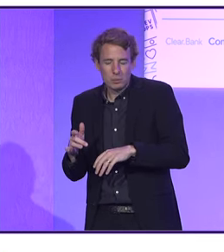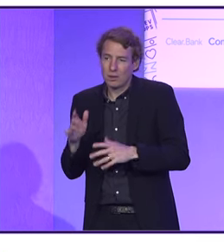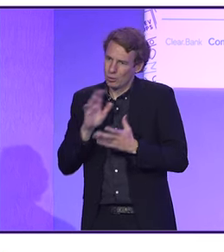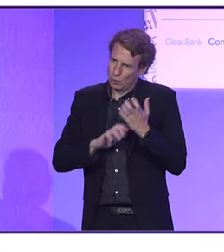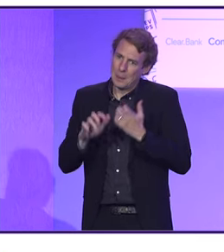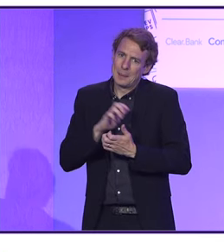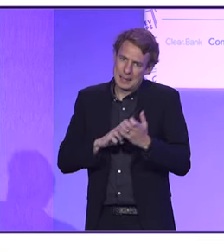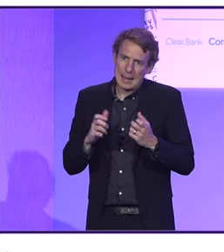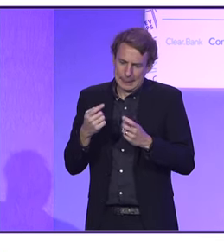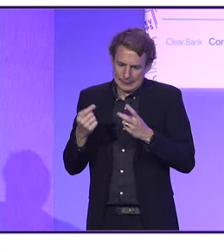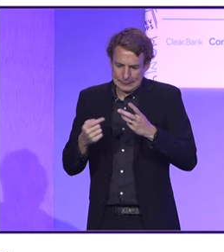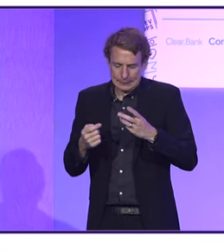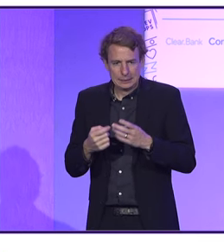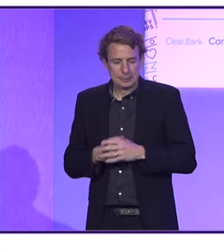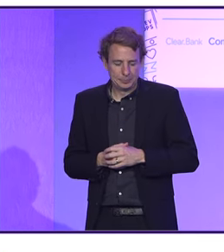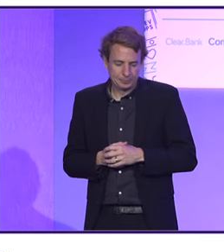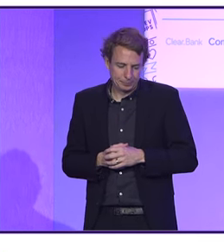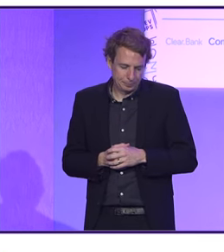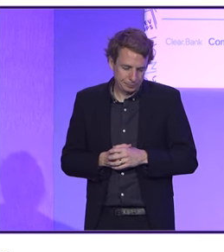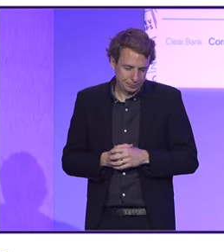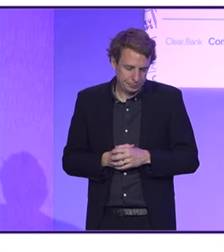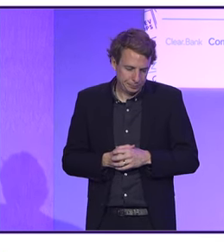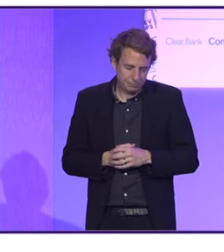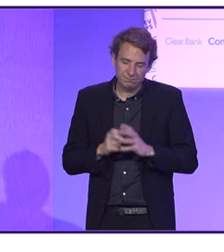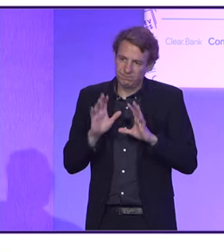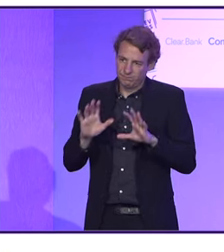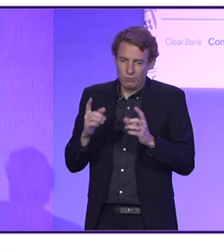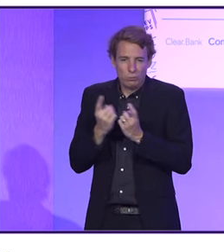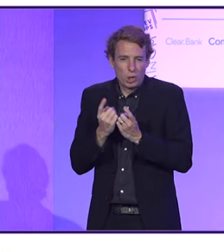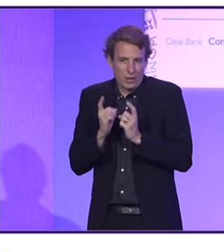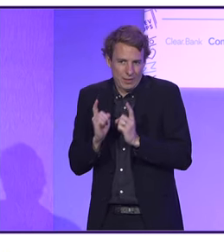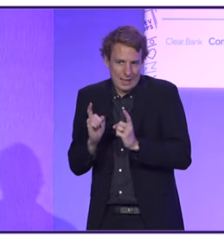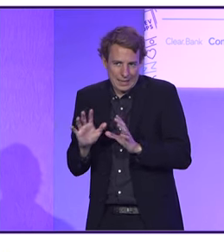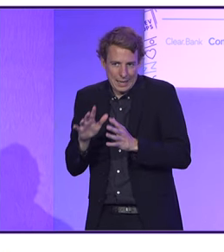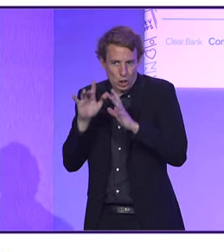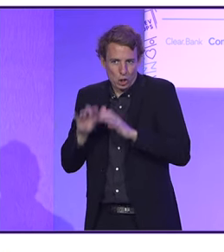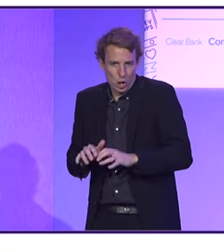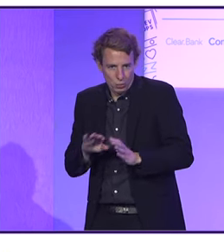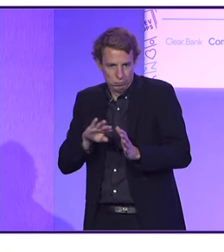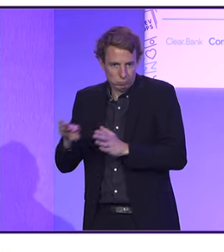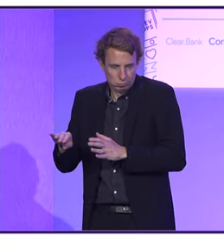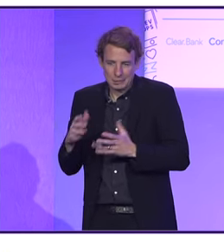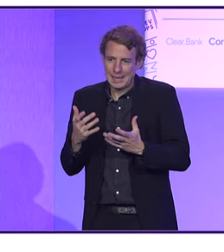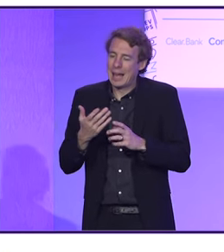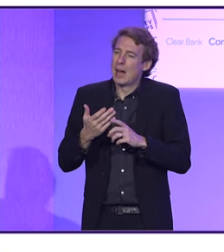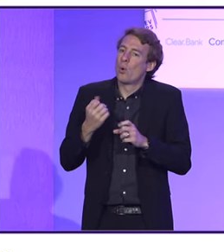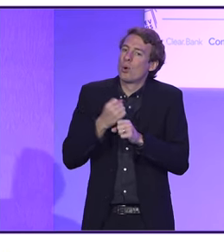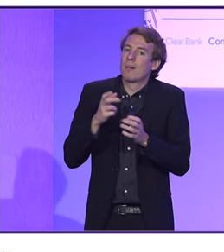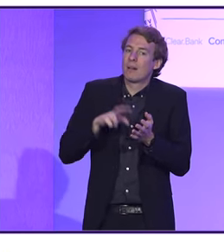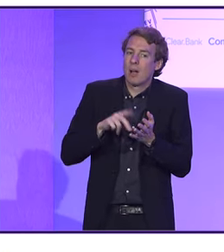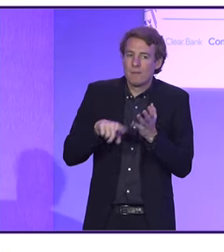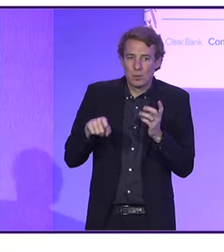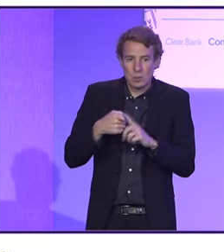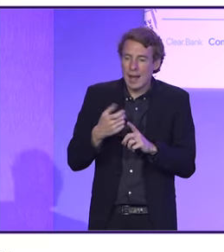complicated. So that's the product, that's the code. Let's talk about an early history of GovUK's